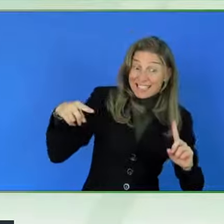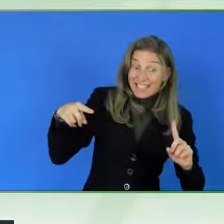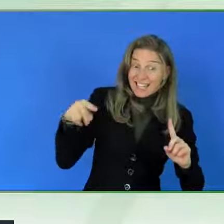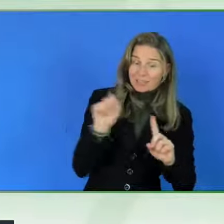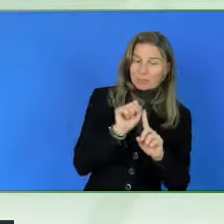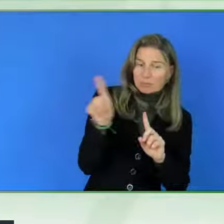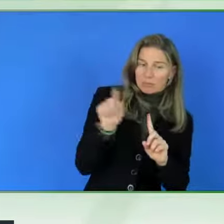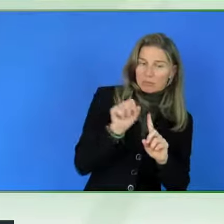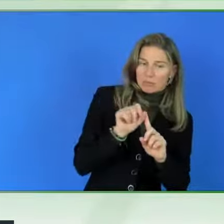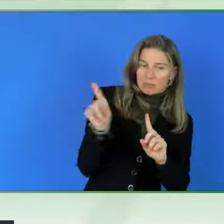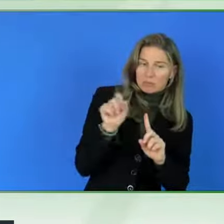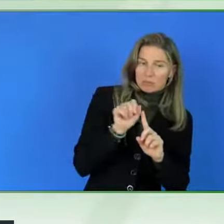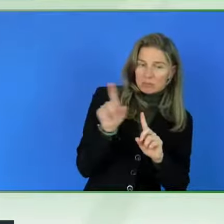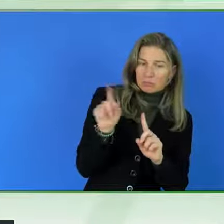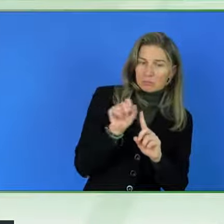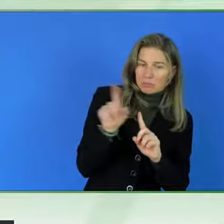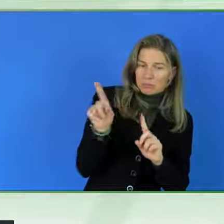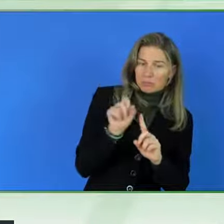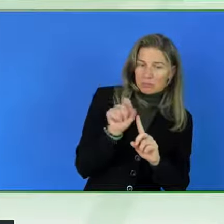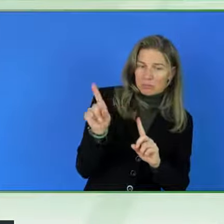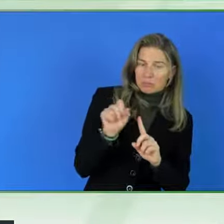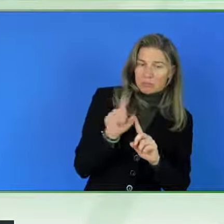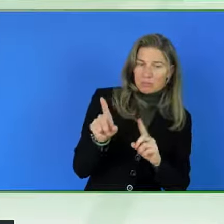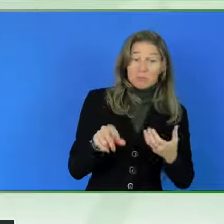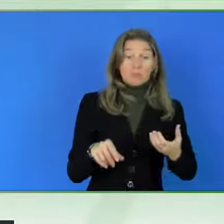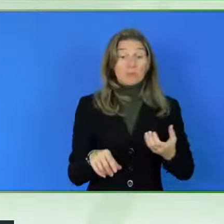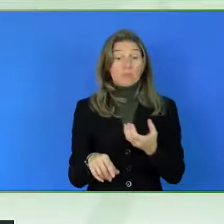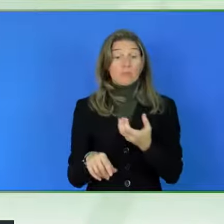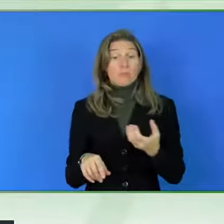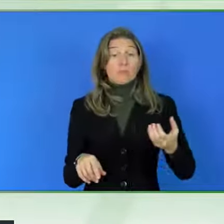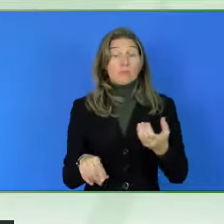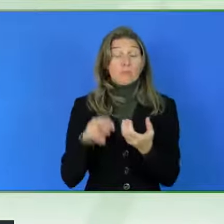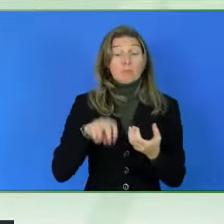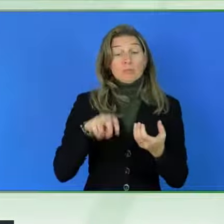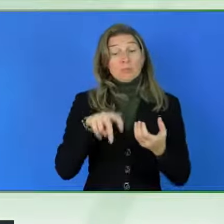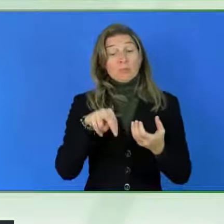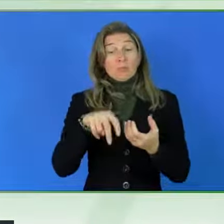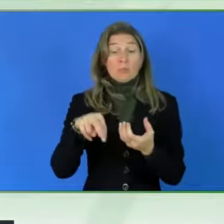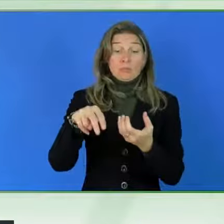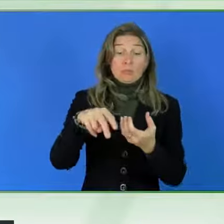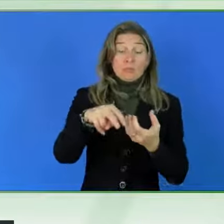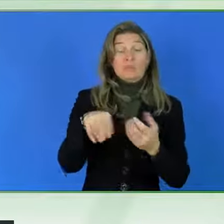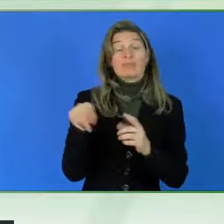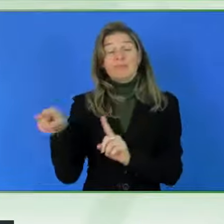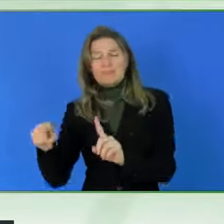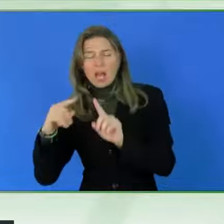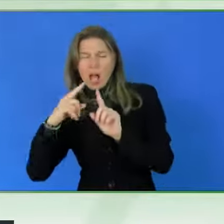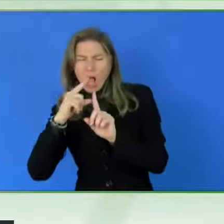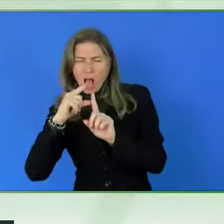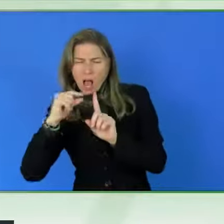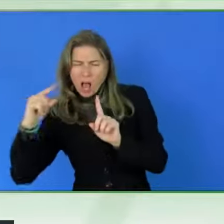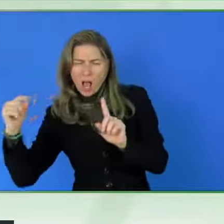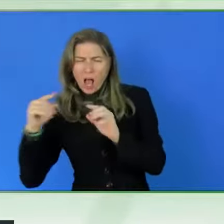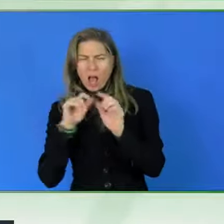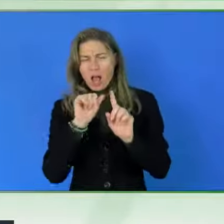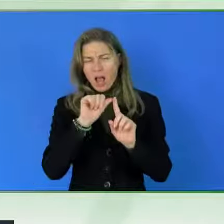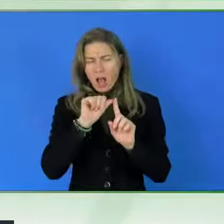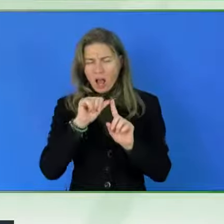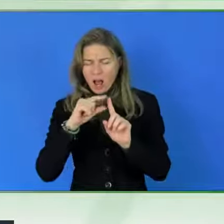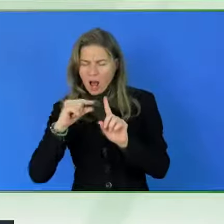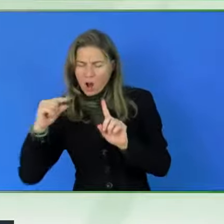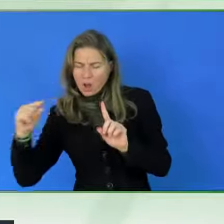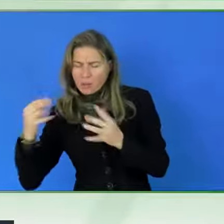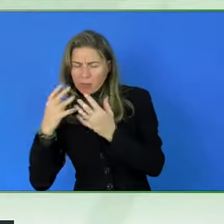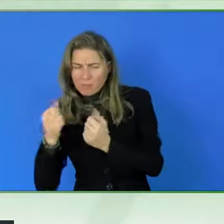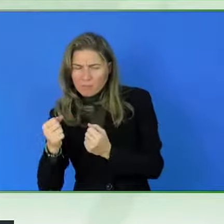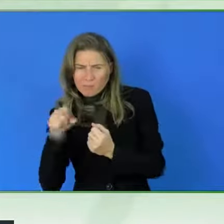moving. We have an algorithm that combines those data feeds and produces an accurate location.